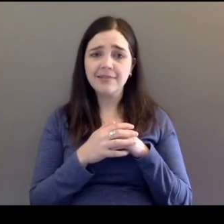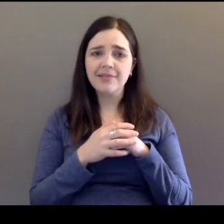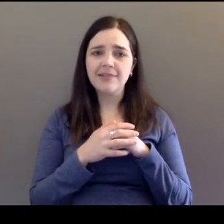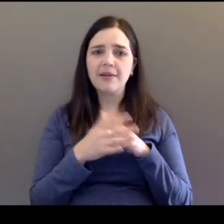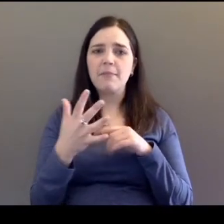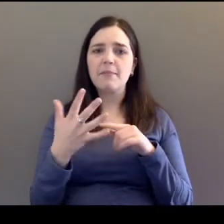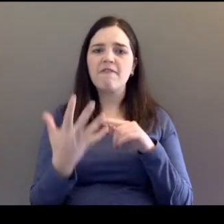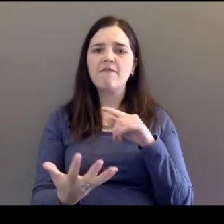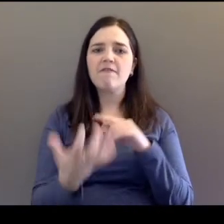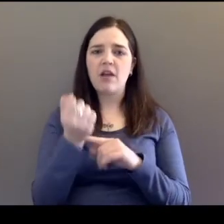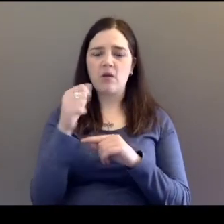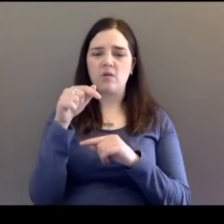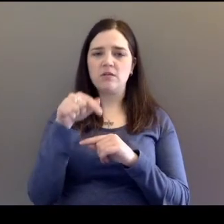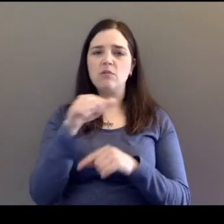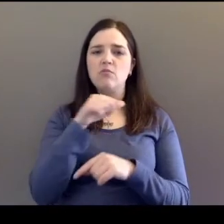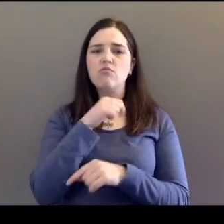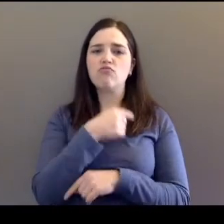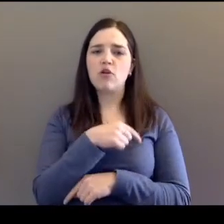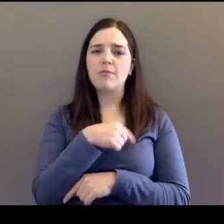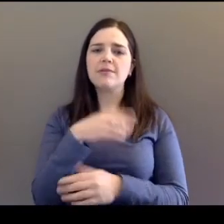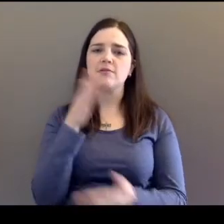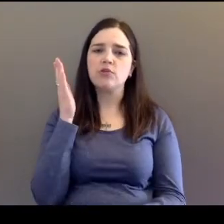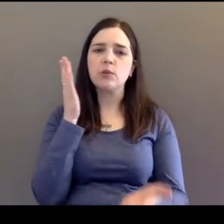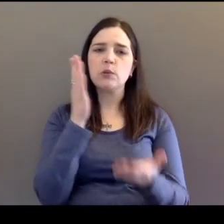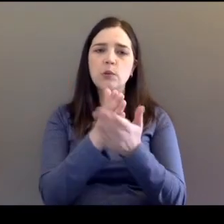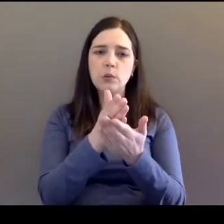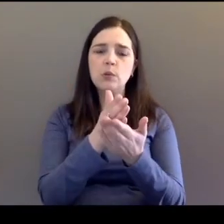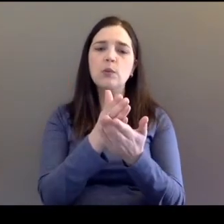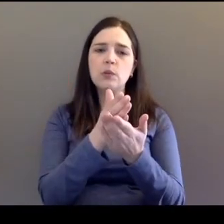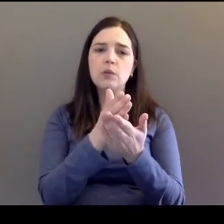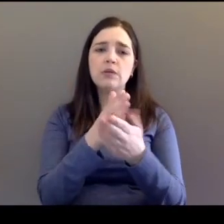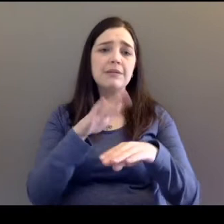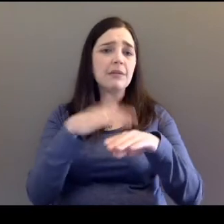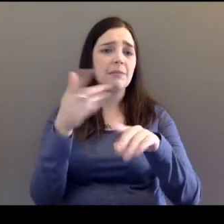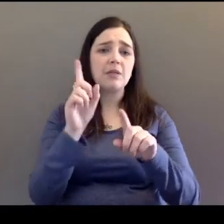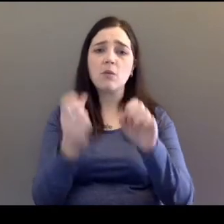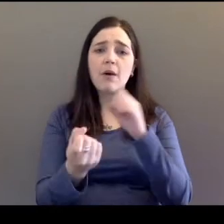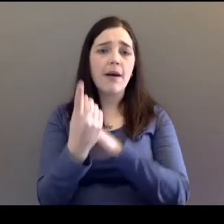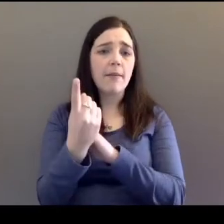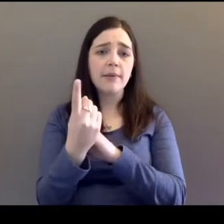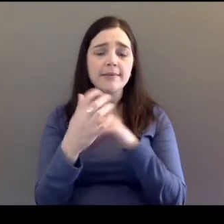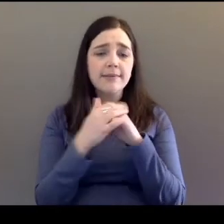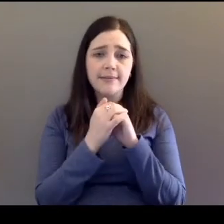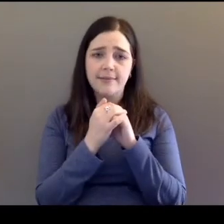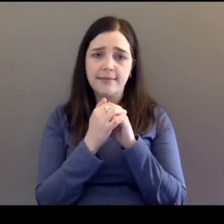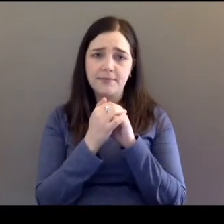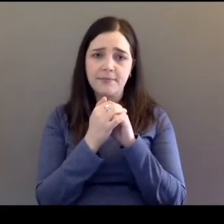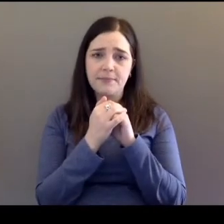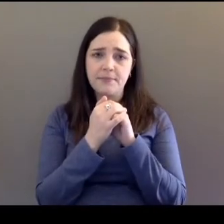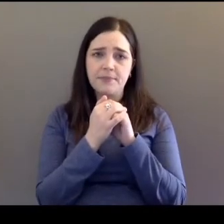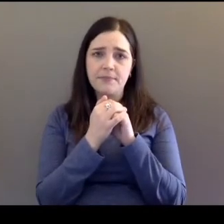have found His promises to be true no matter what happened.